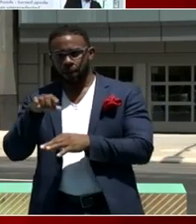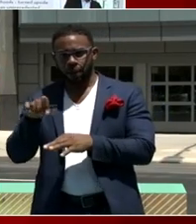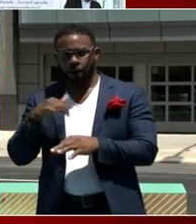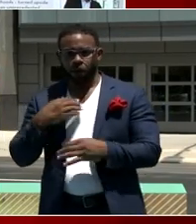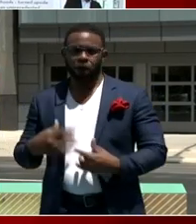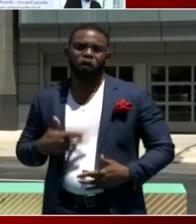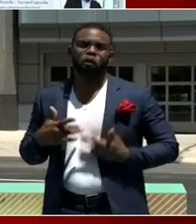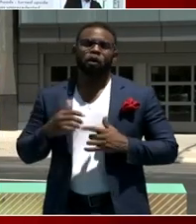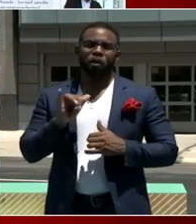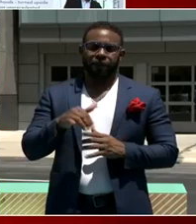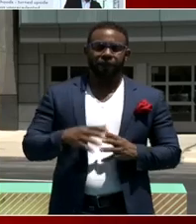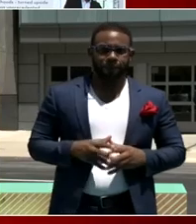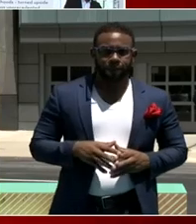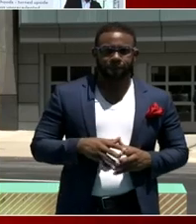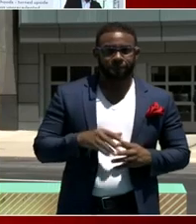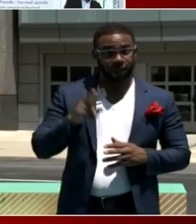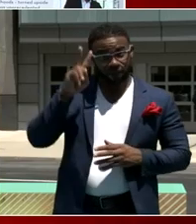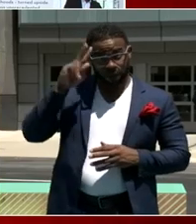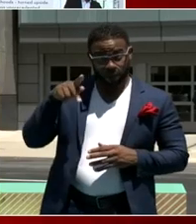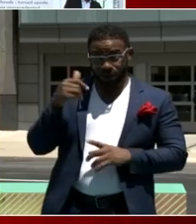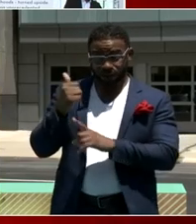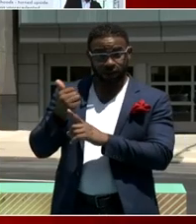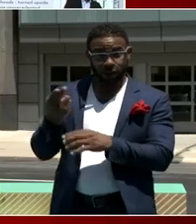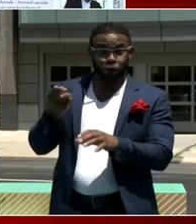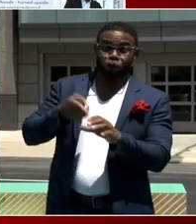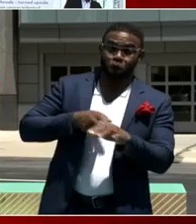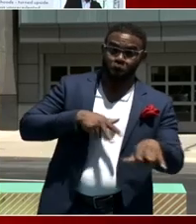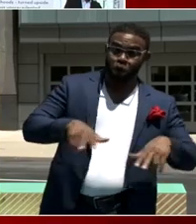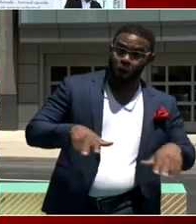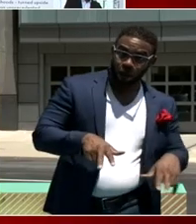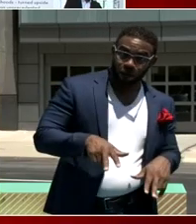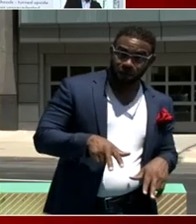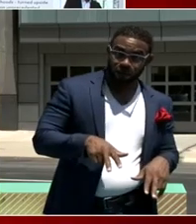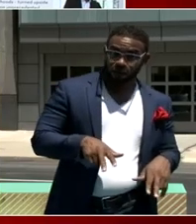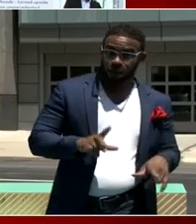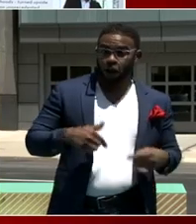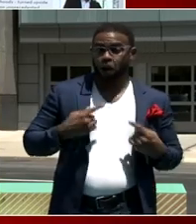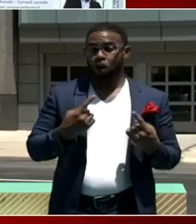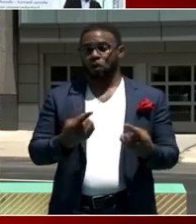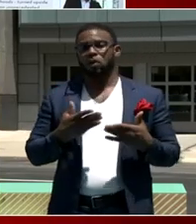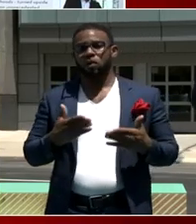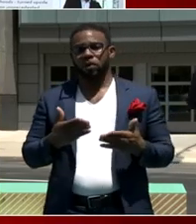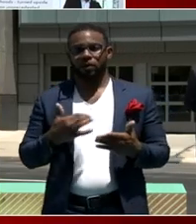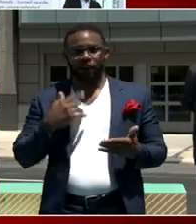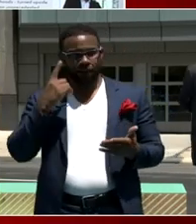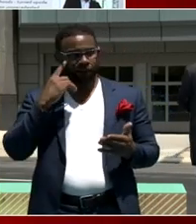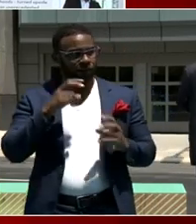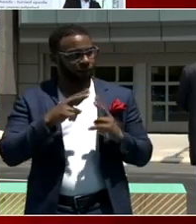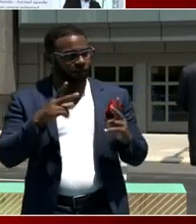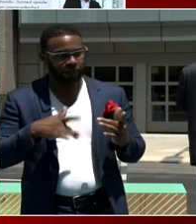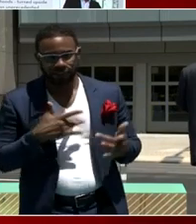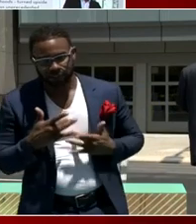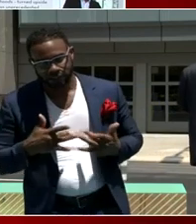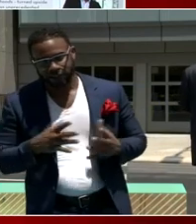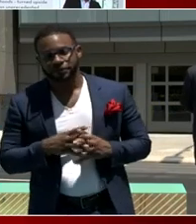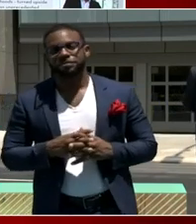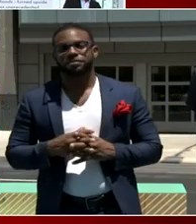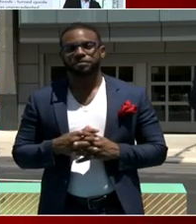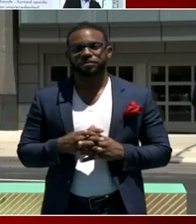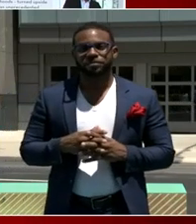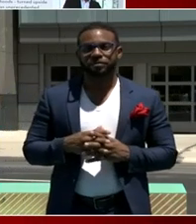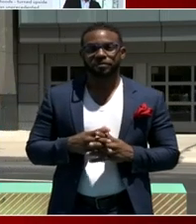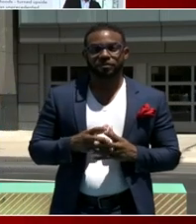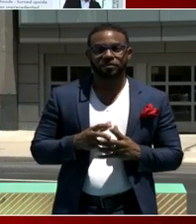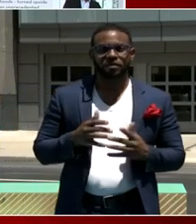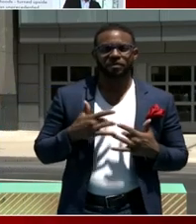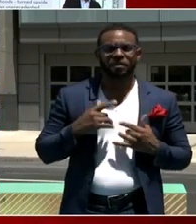we were thrilled with it. The vice president joined the walk along the way, which I think was very exciting.